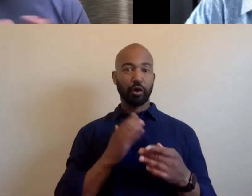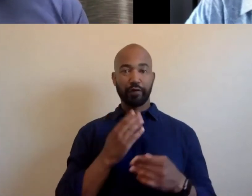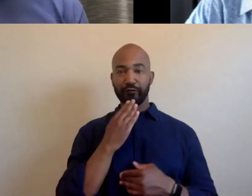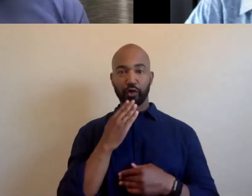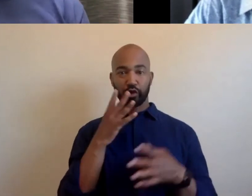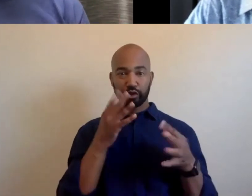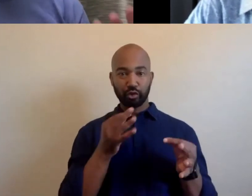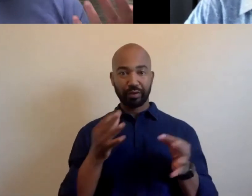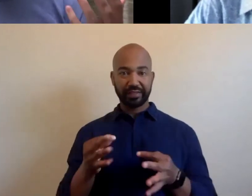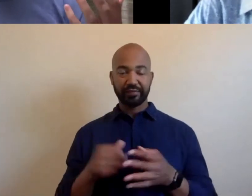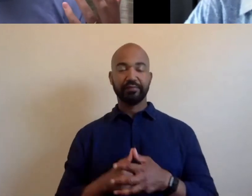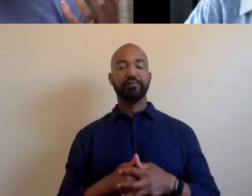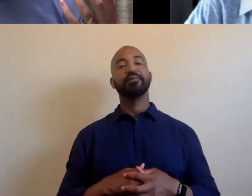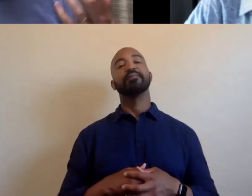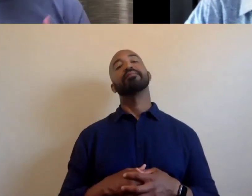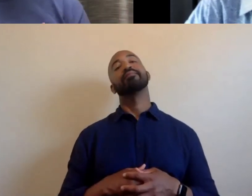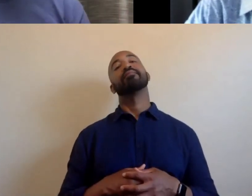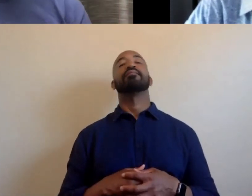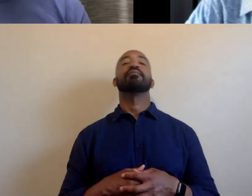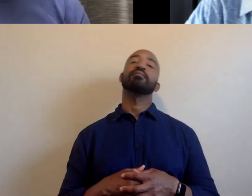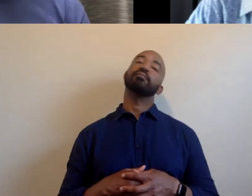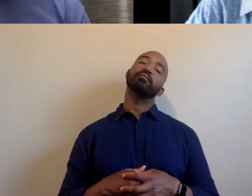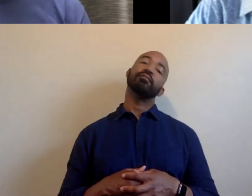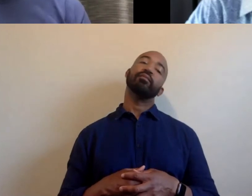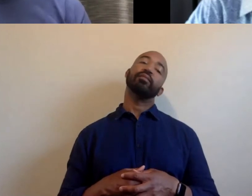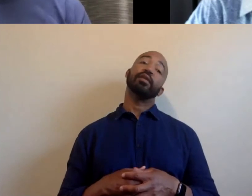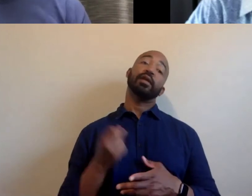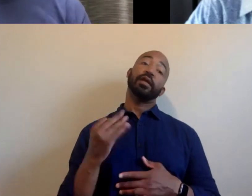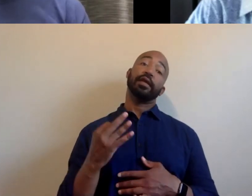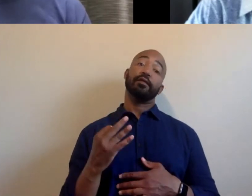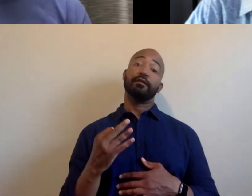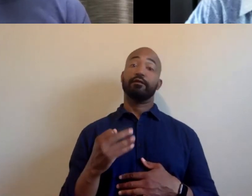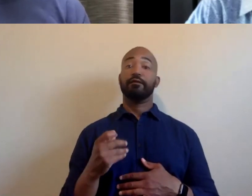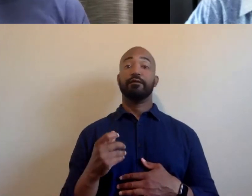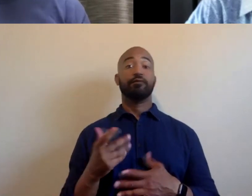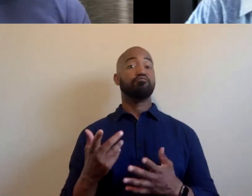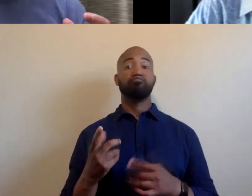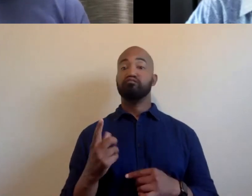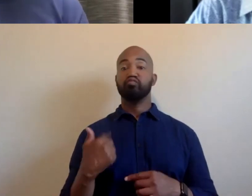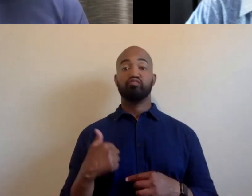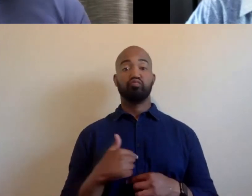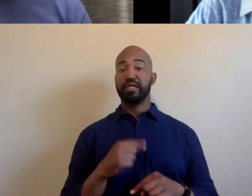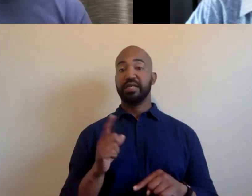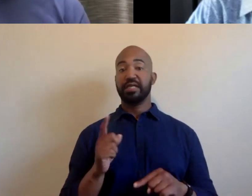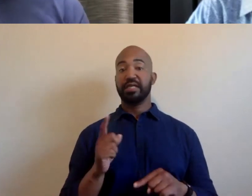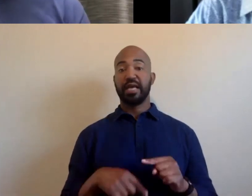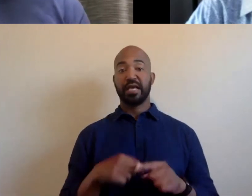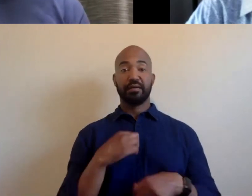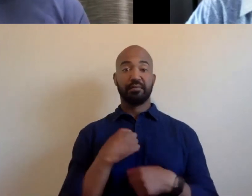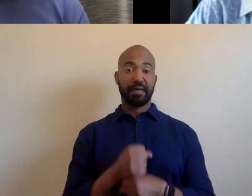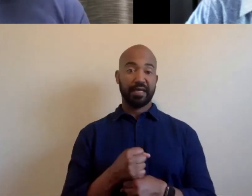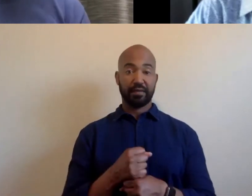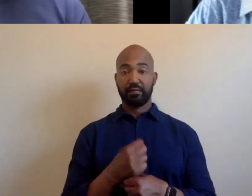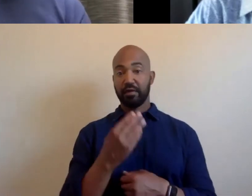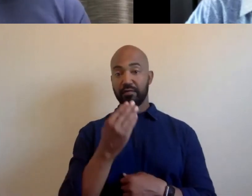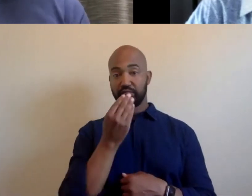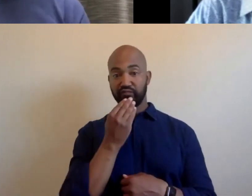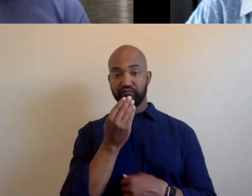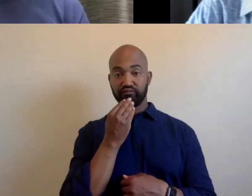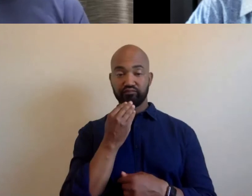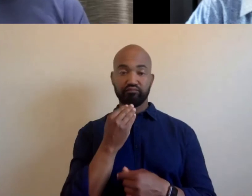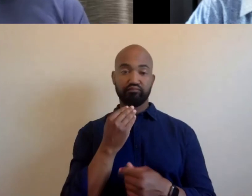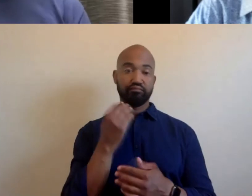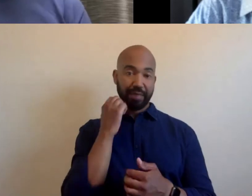For those of us who are not able to sit down and create a meal at the table every single day or every